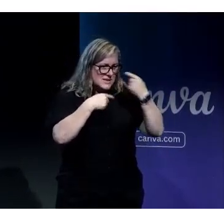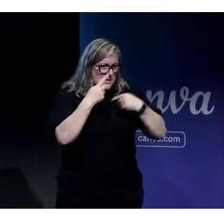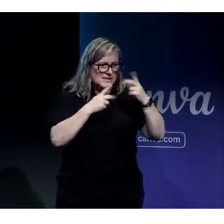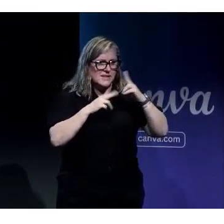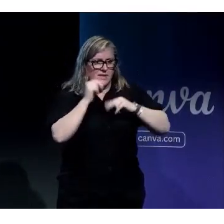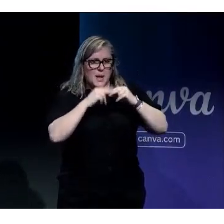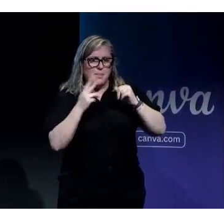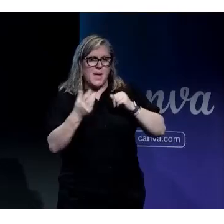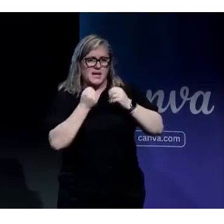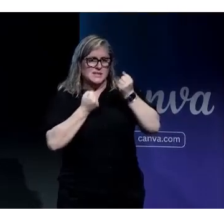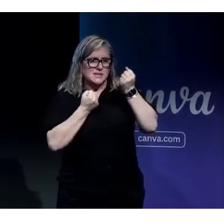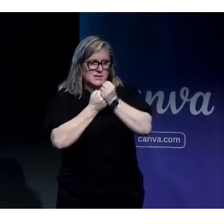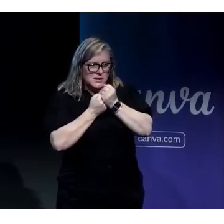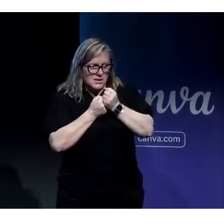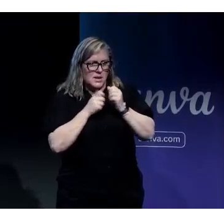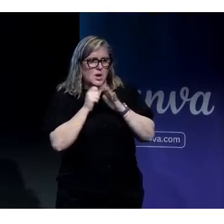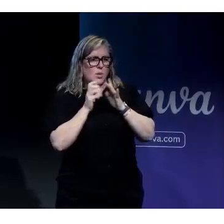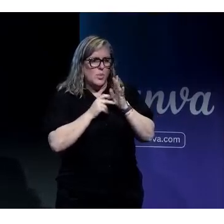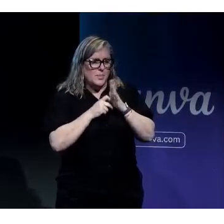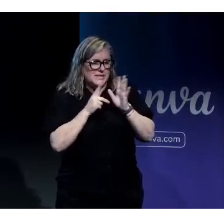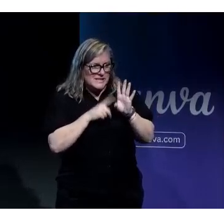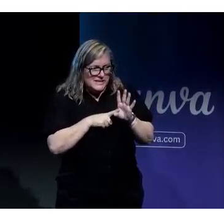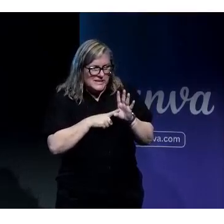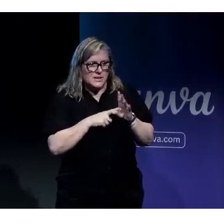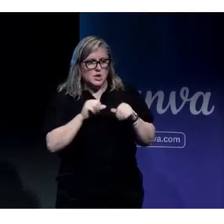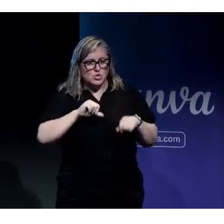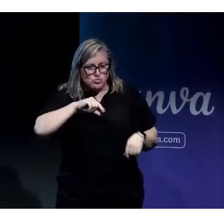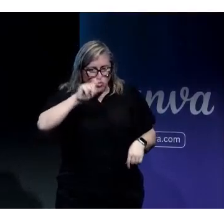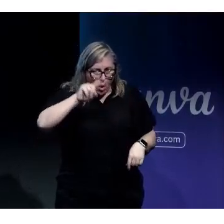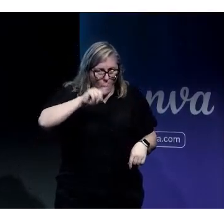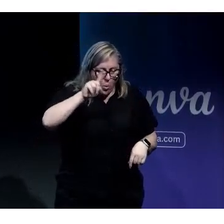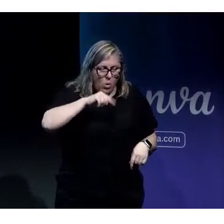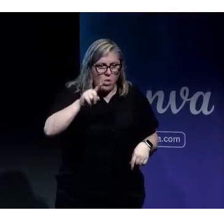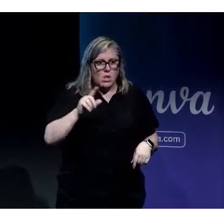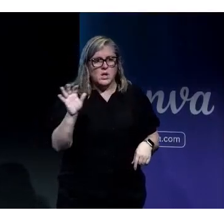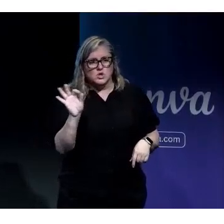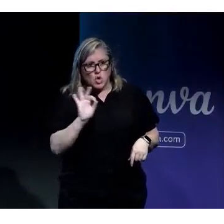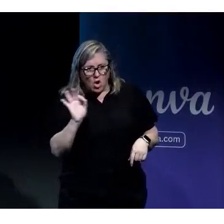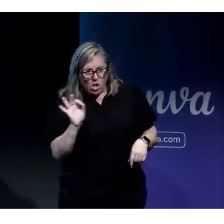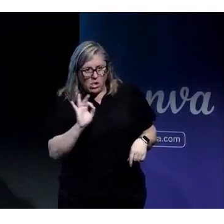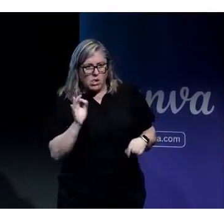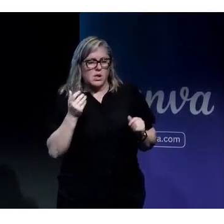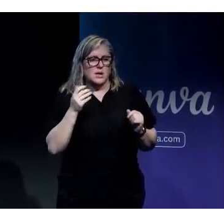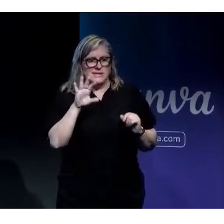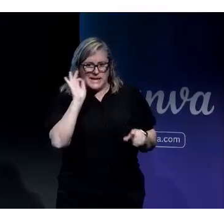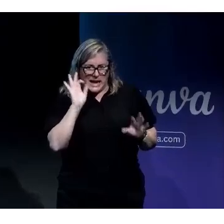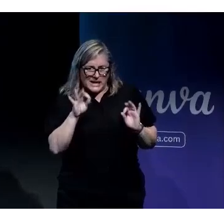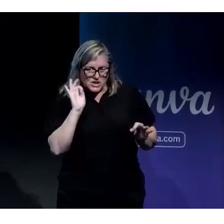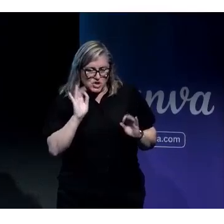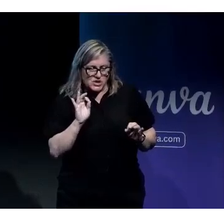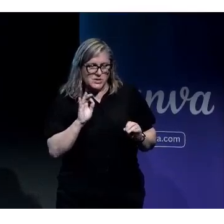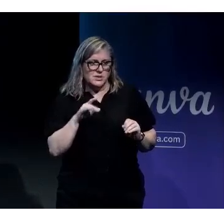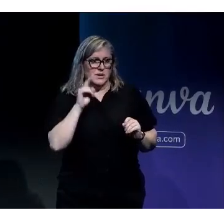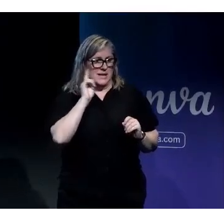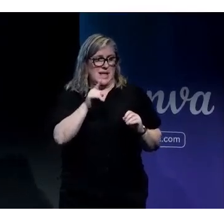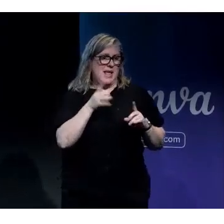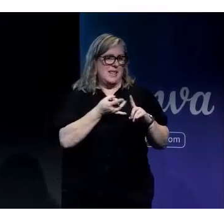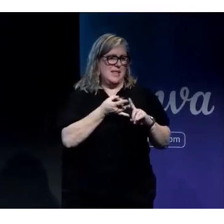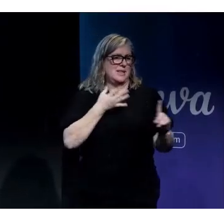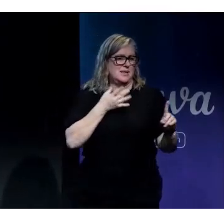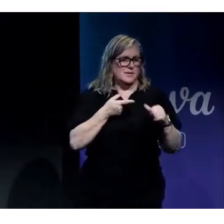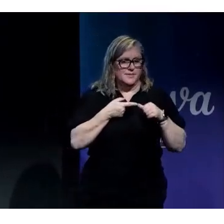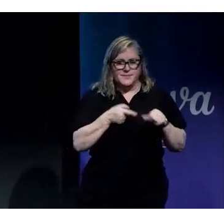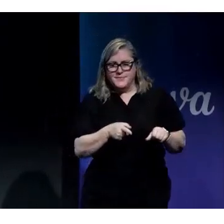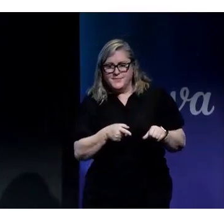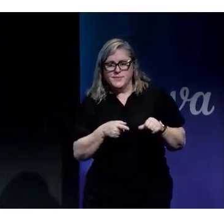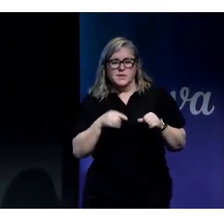support, including properties and control patterns like scrolling, selection, or toggling. They also create and respond to specific events, and